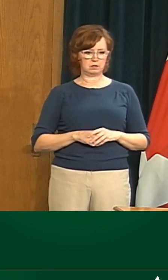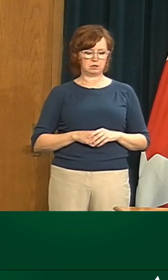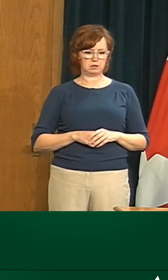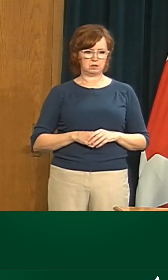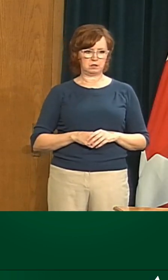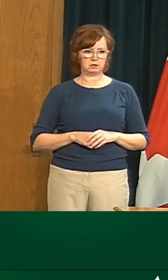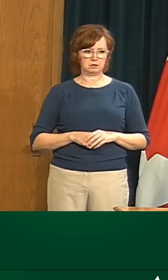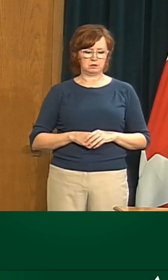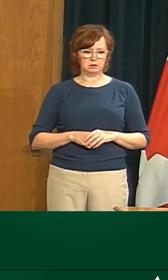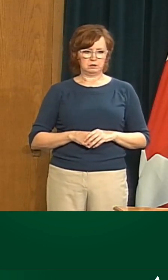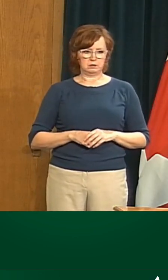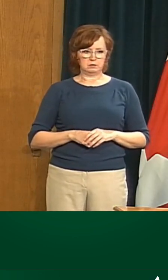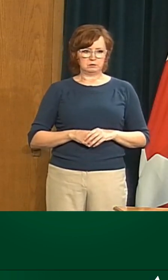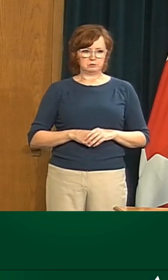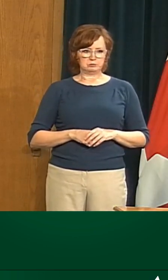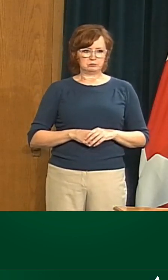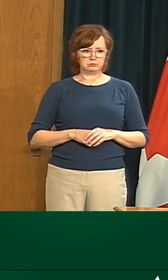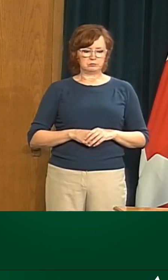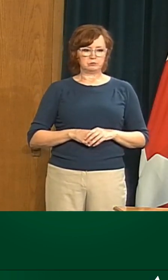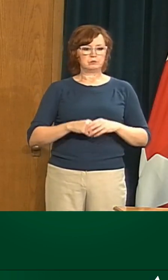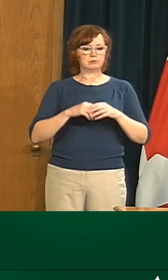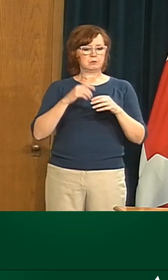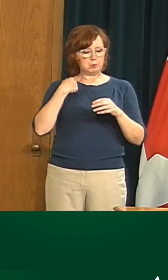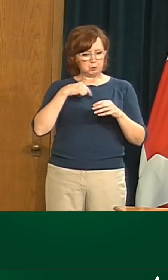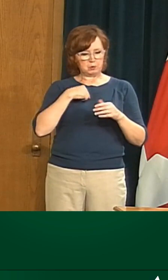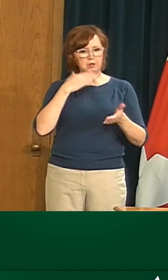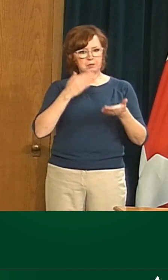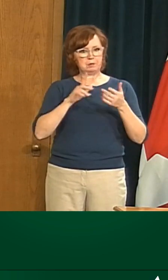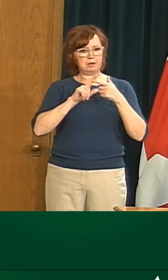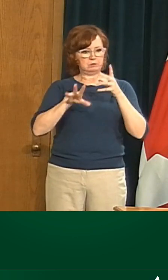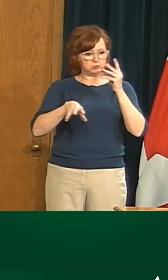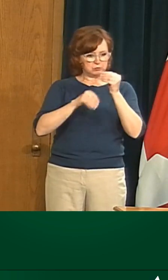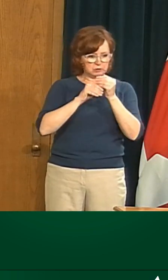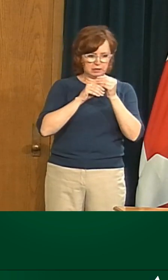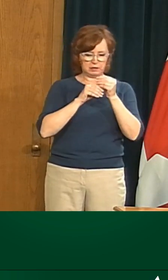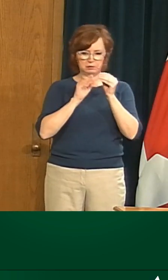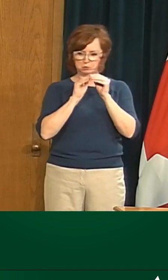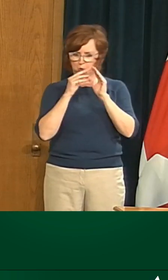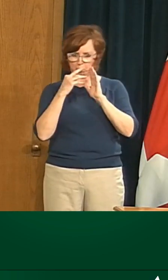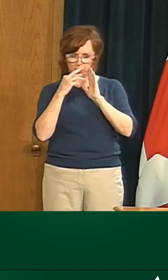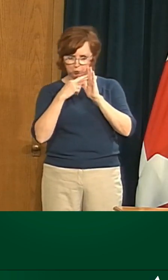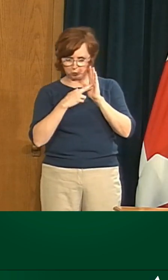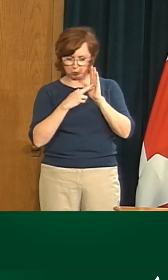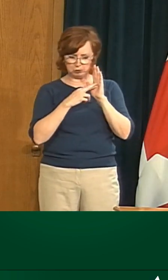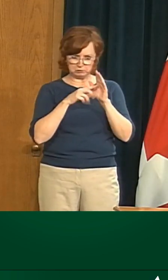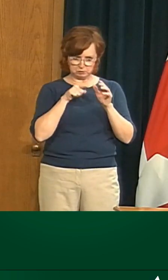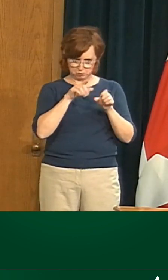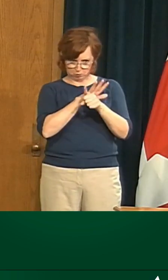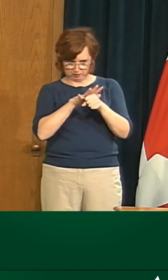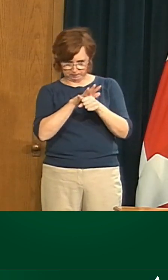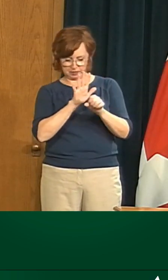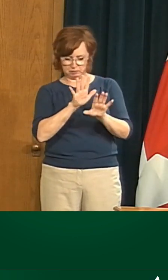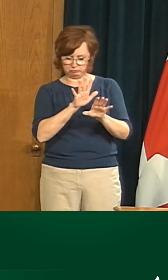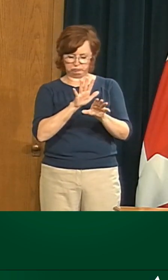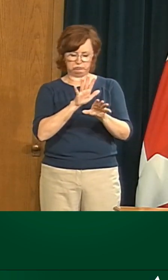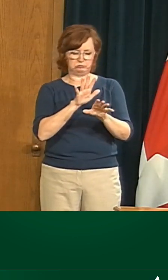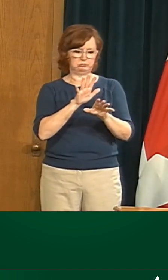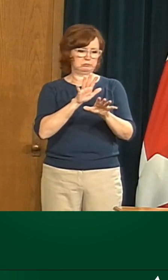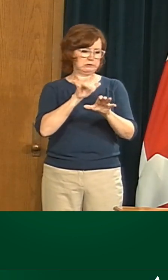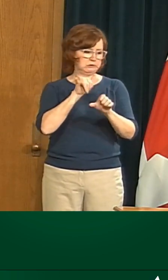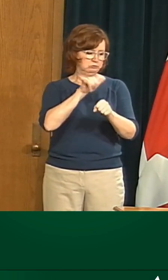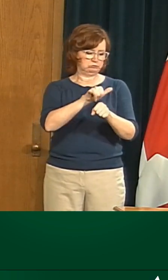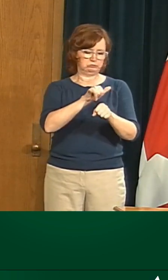community where there are further restrictions that are specific to that particular community, to ensure that we can isolate